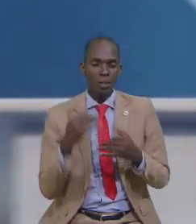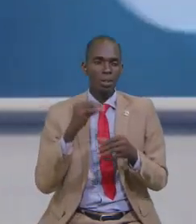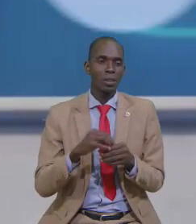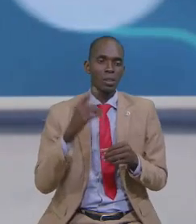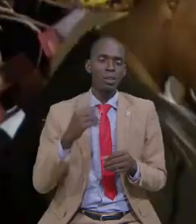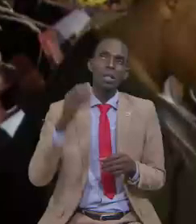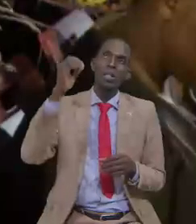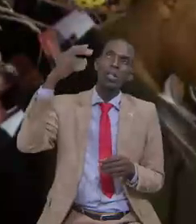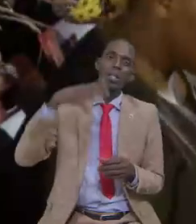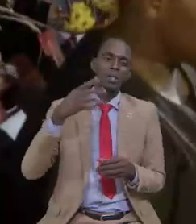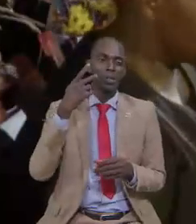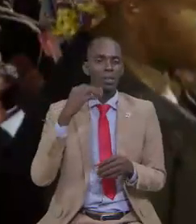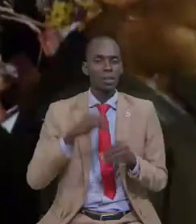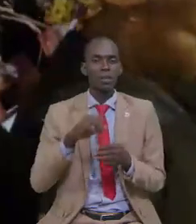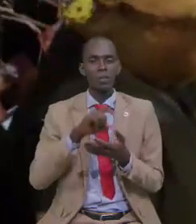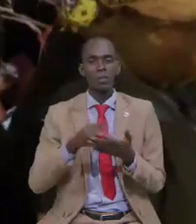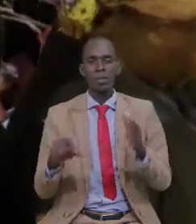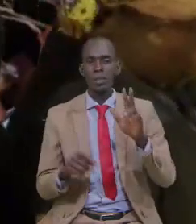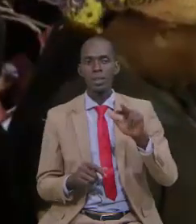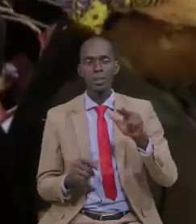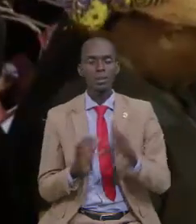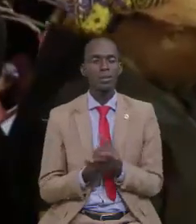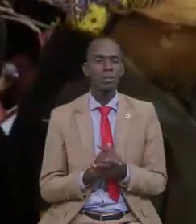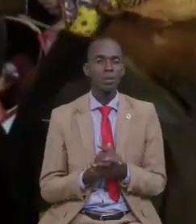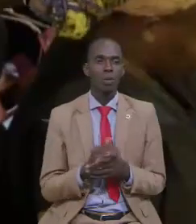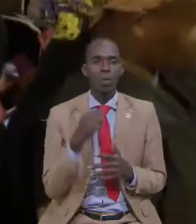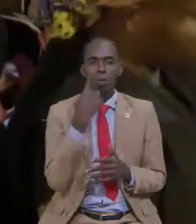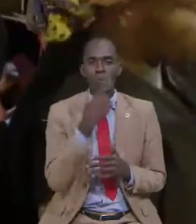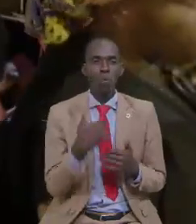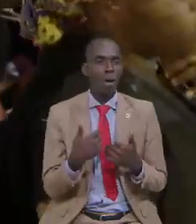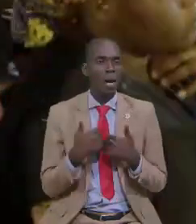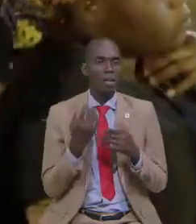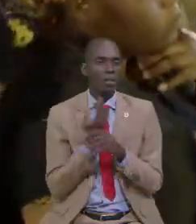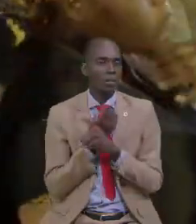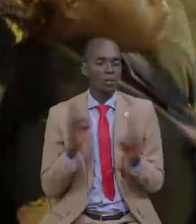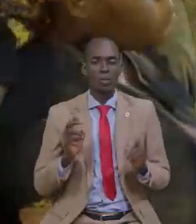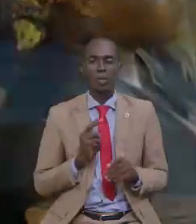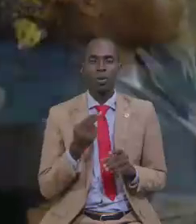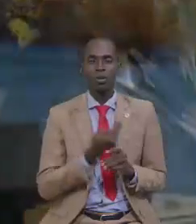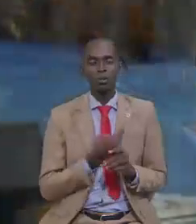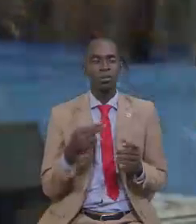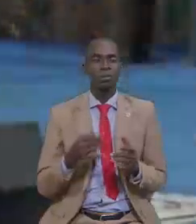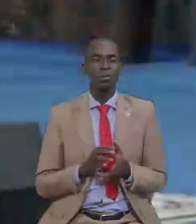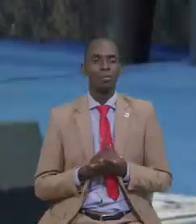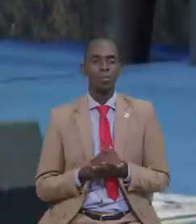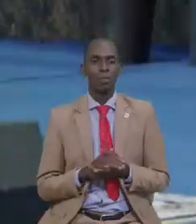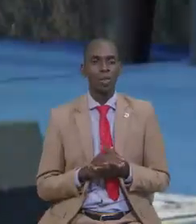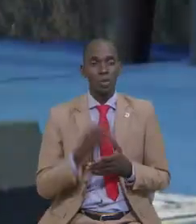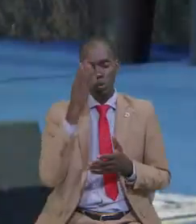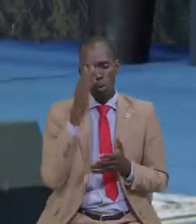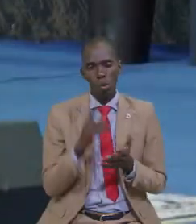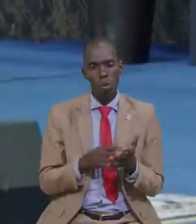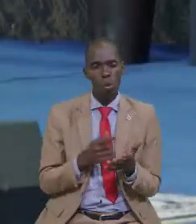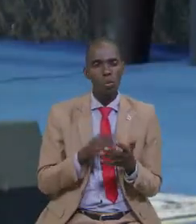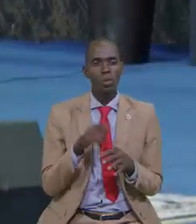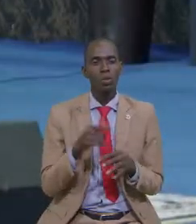verse 13 it says, who has delivered us. It's done not already. You know, sometimes you have something you don't even